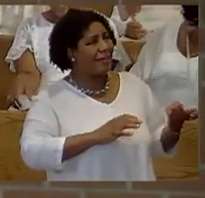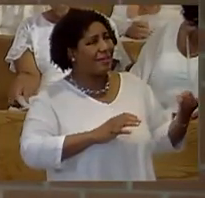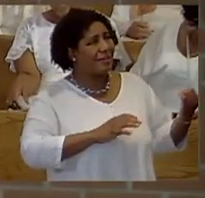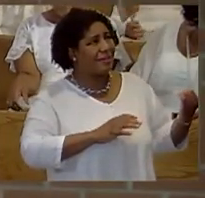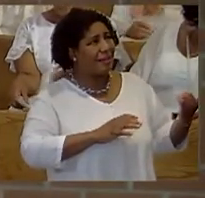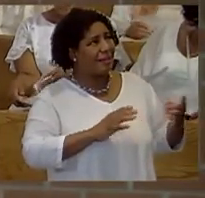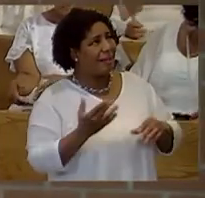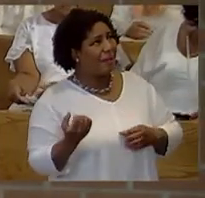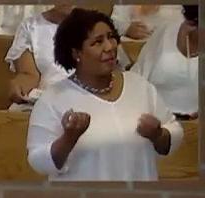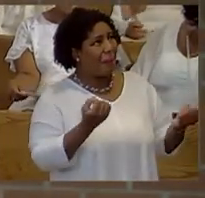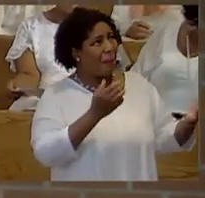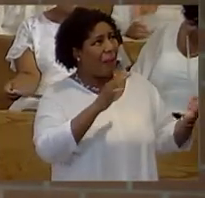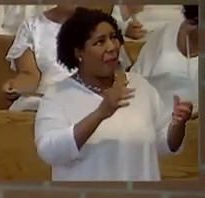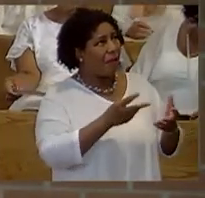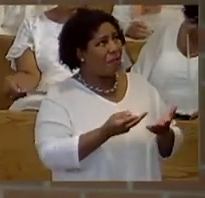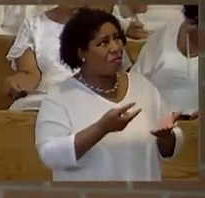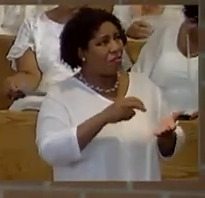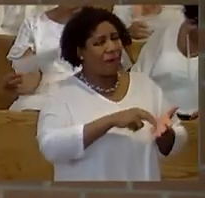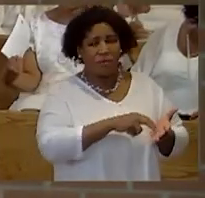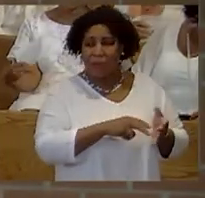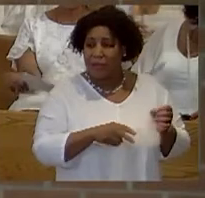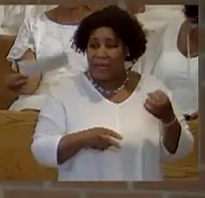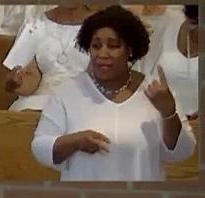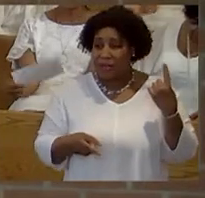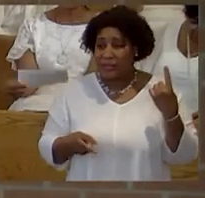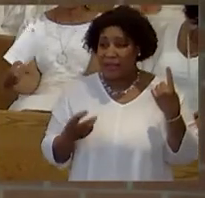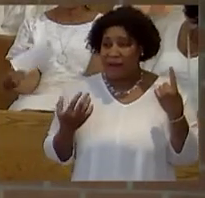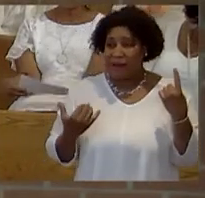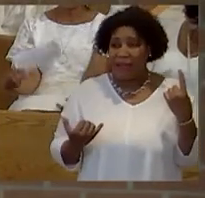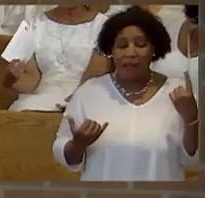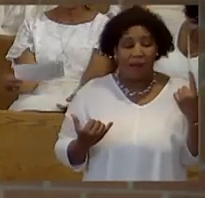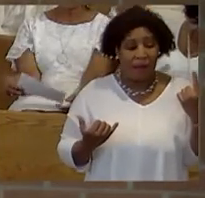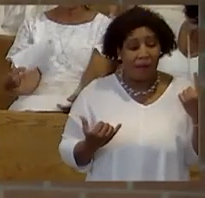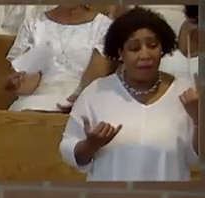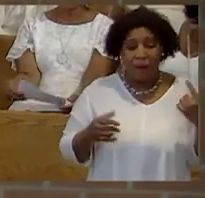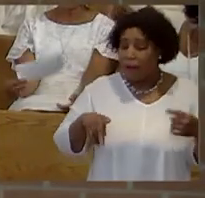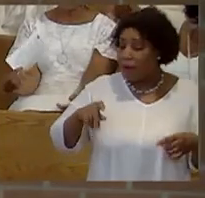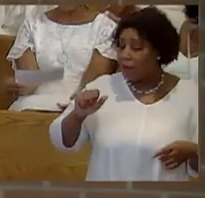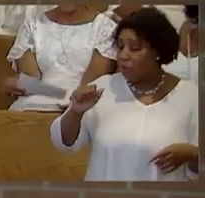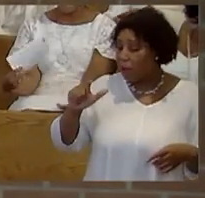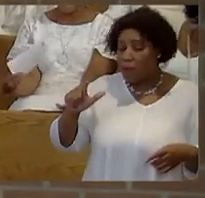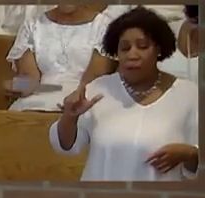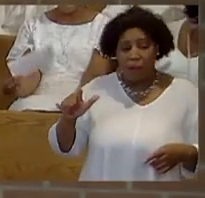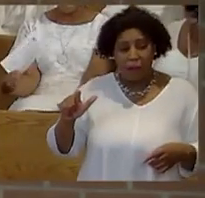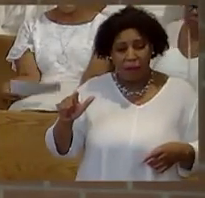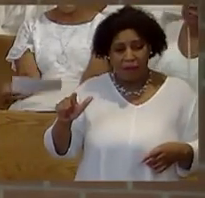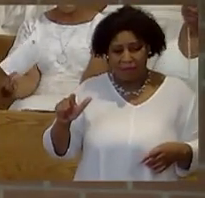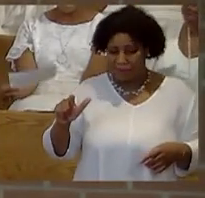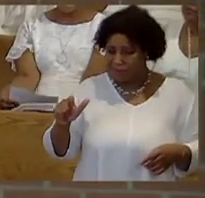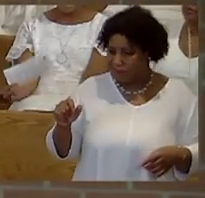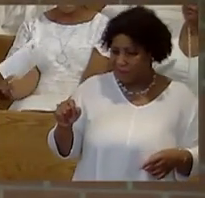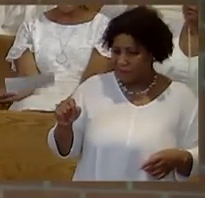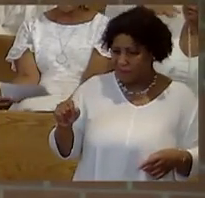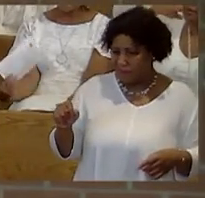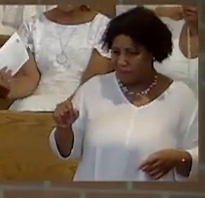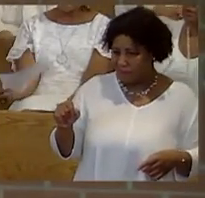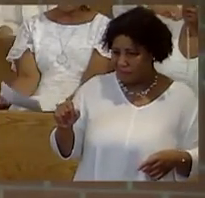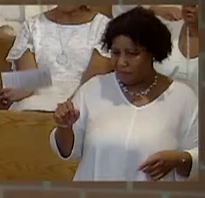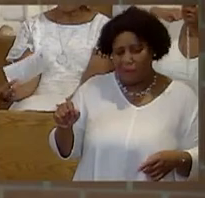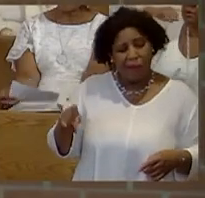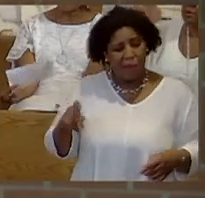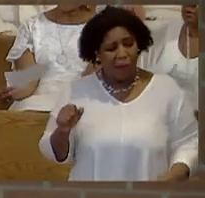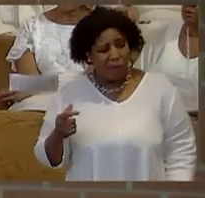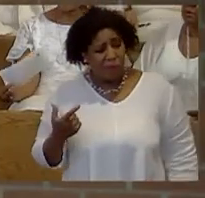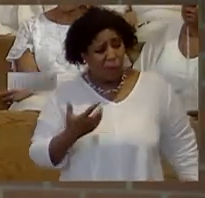his resurrection. But then watch this. Here it is. I said, now, Paul, you in jail. Paul, you